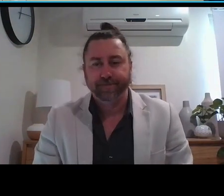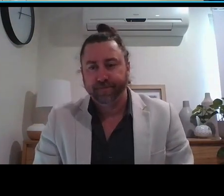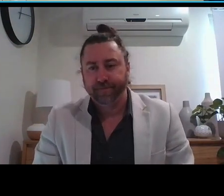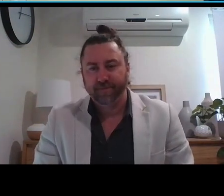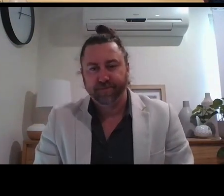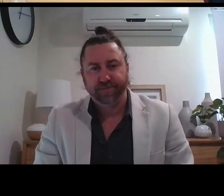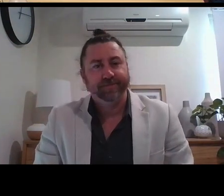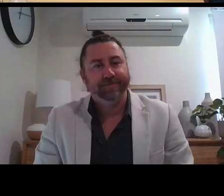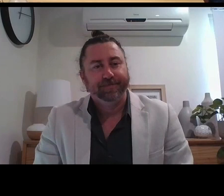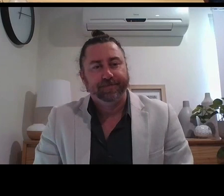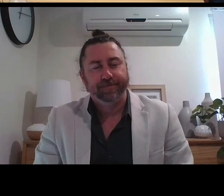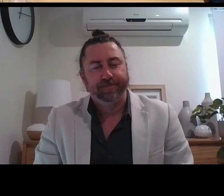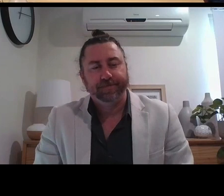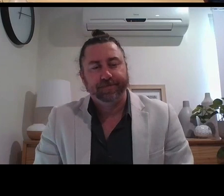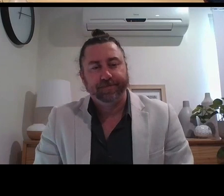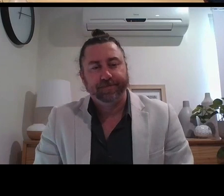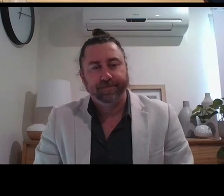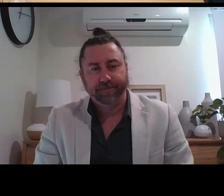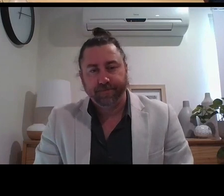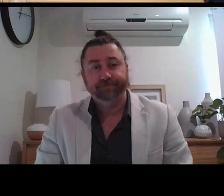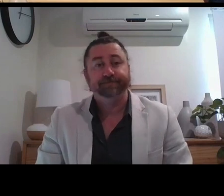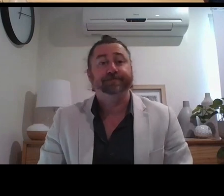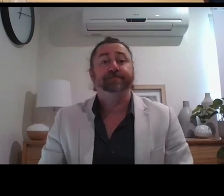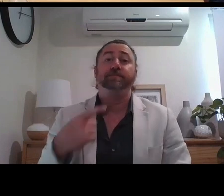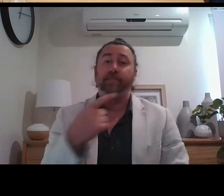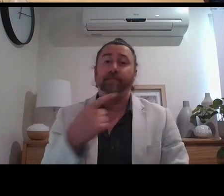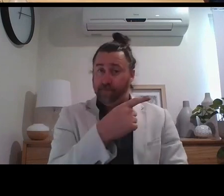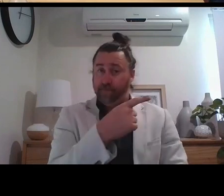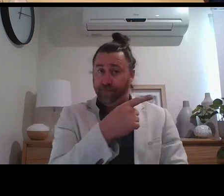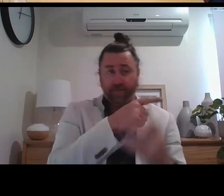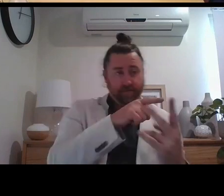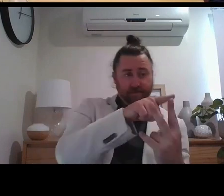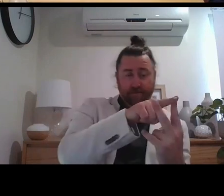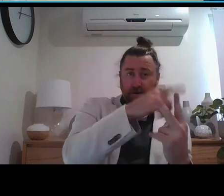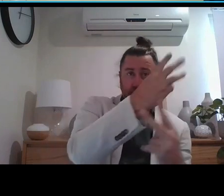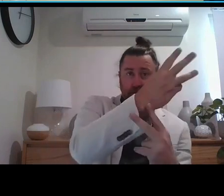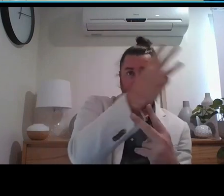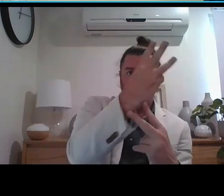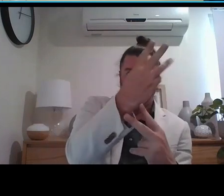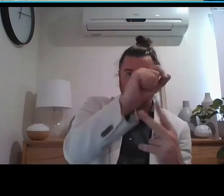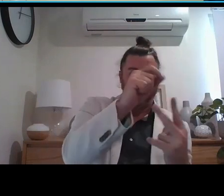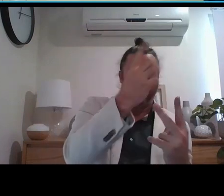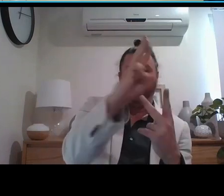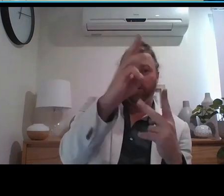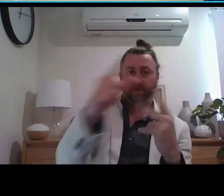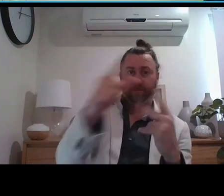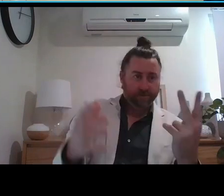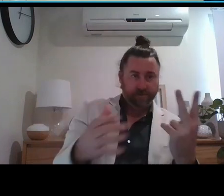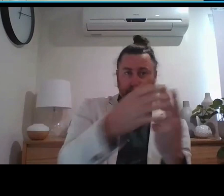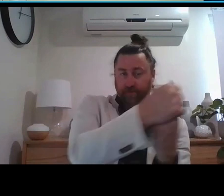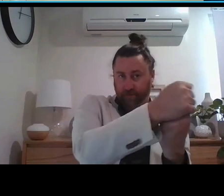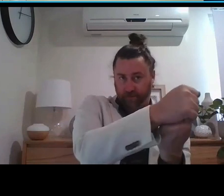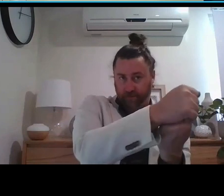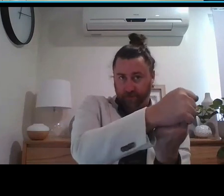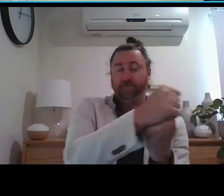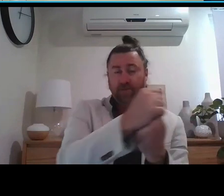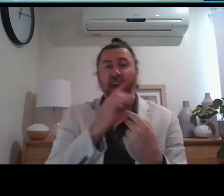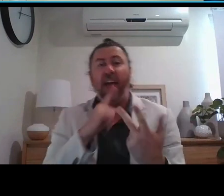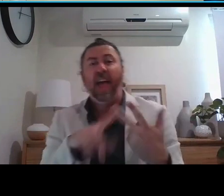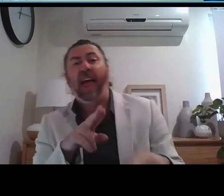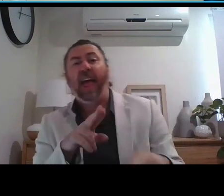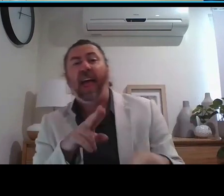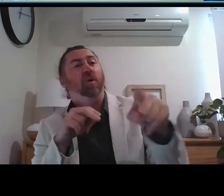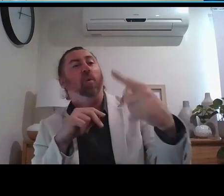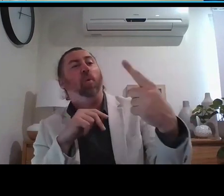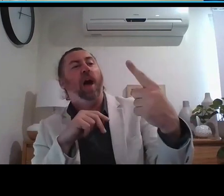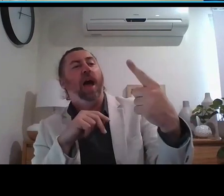As mentioned, for the overall star rating calculation, it's important to note that a 1 or 2 star compliance rating will cap